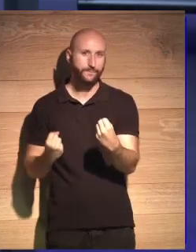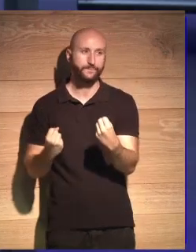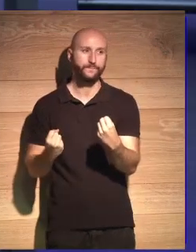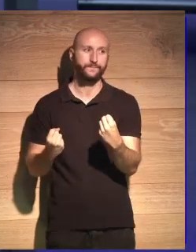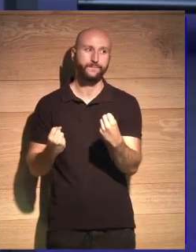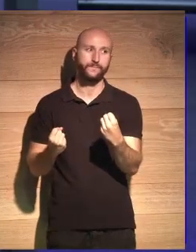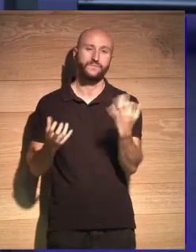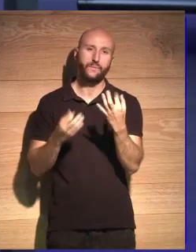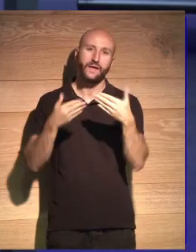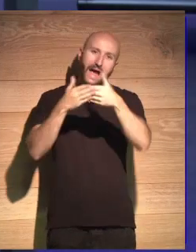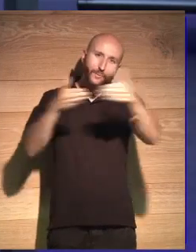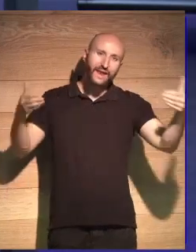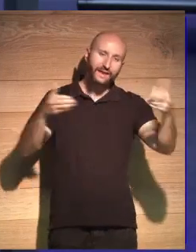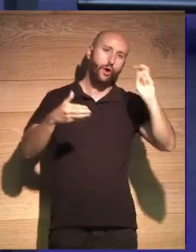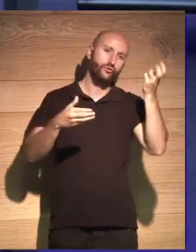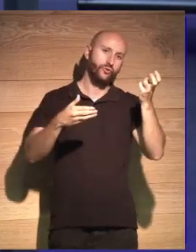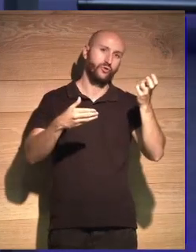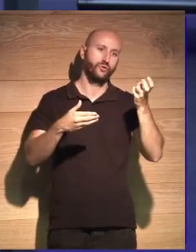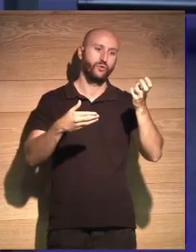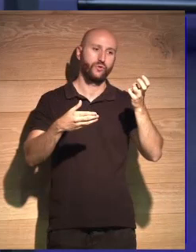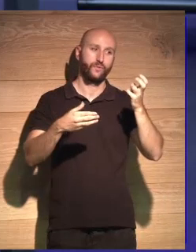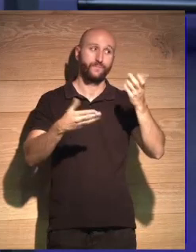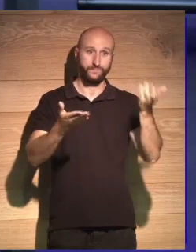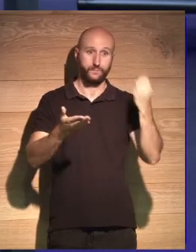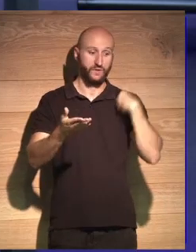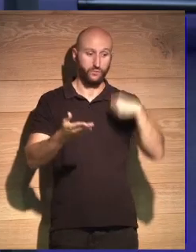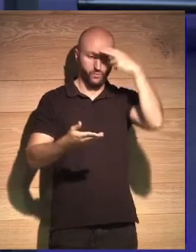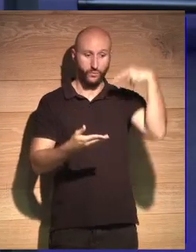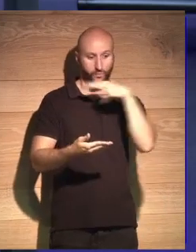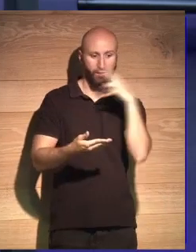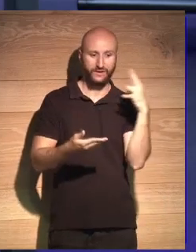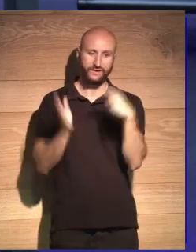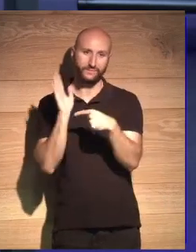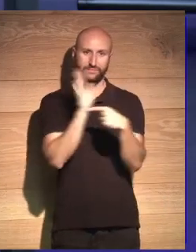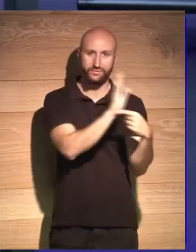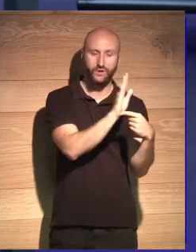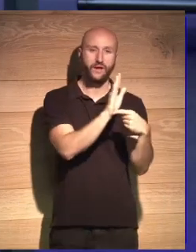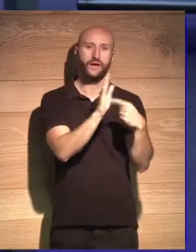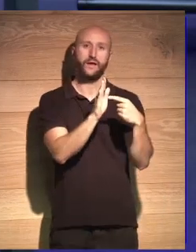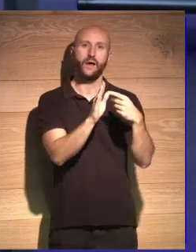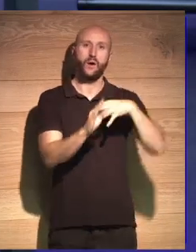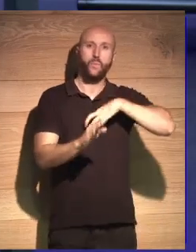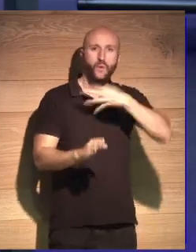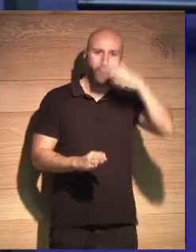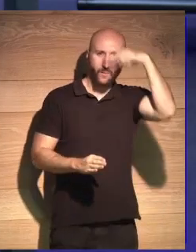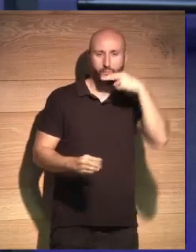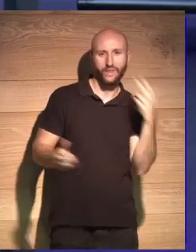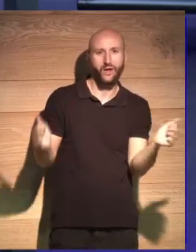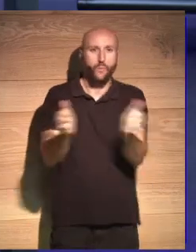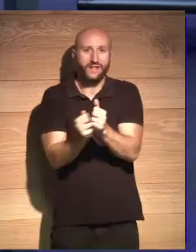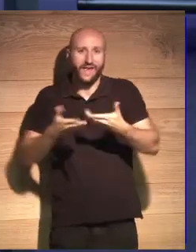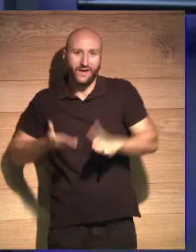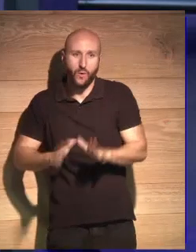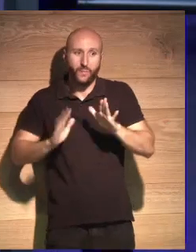about the expert gamer, but also that they give explanations to